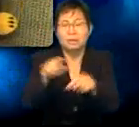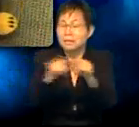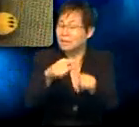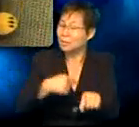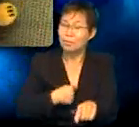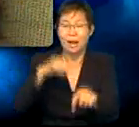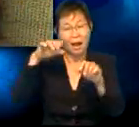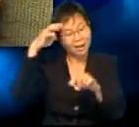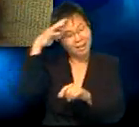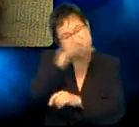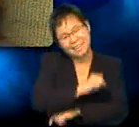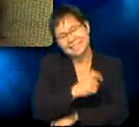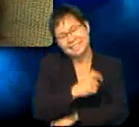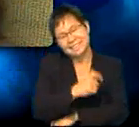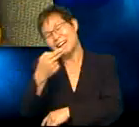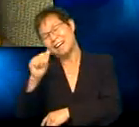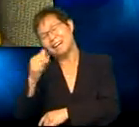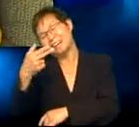like me, I guess.